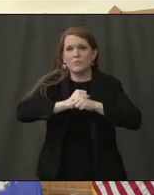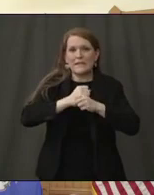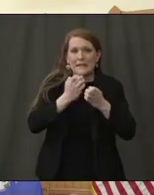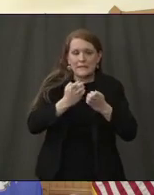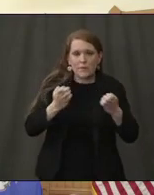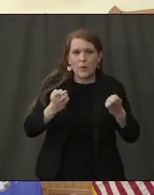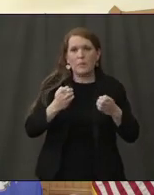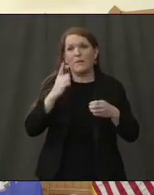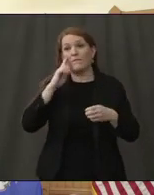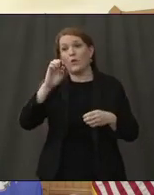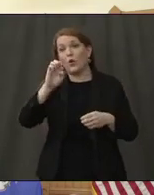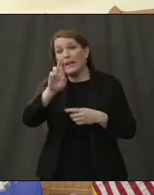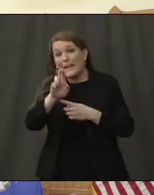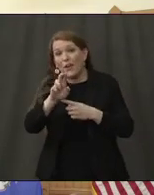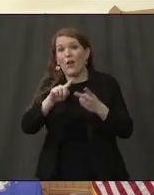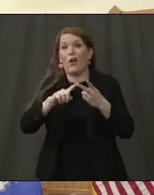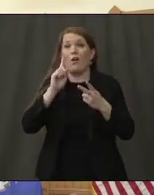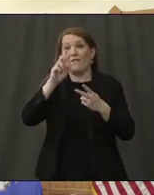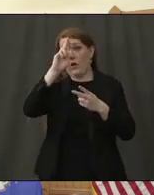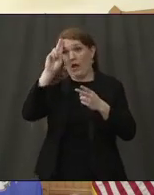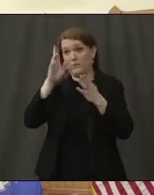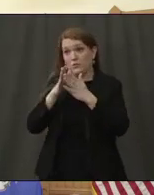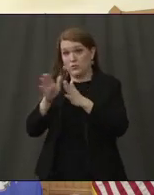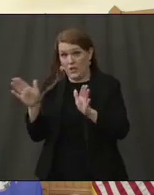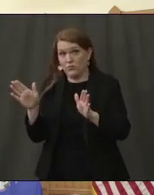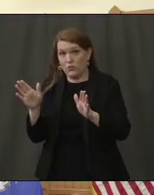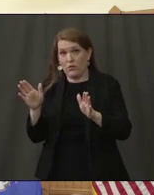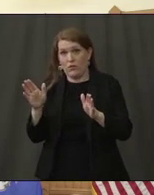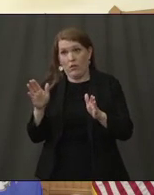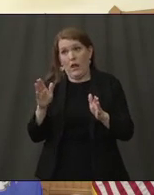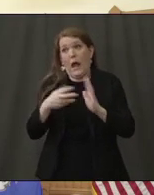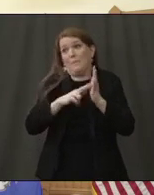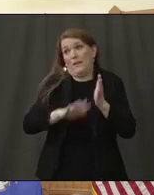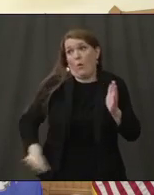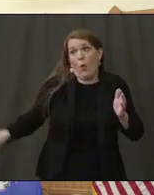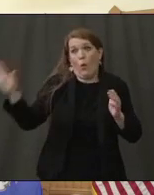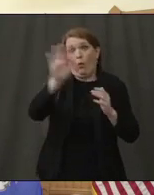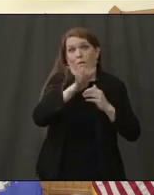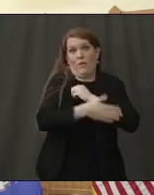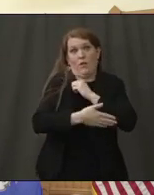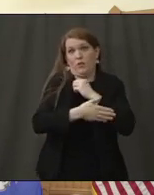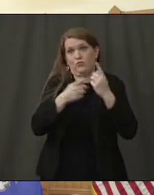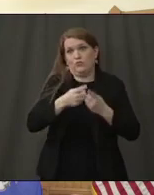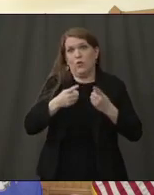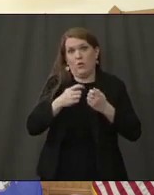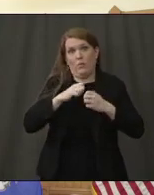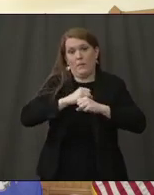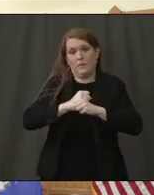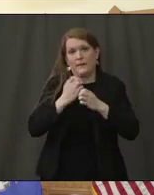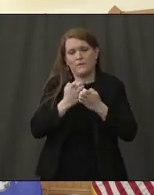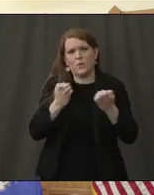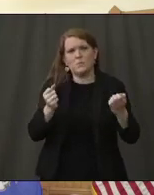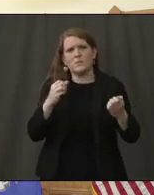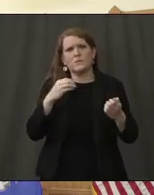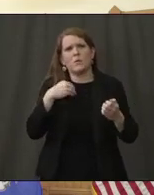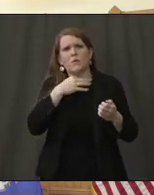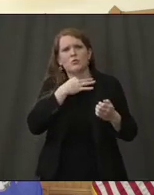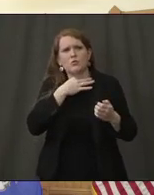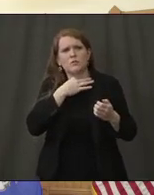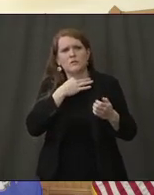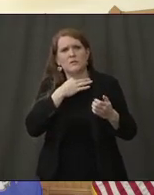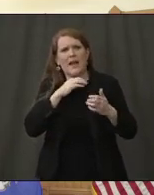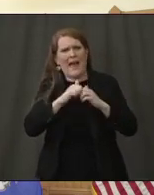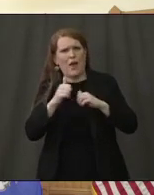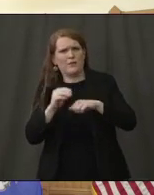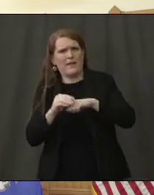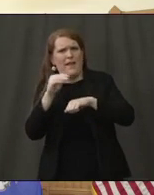hospitals, there's not enough PPE to go around anywhere. How is the prison doing on that, protecting the correction officers,